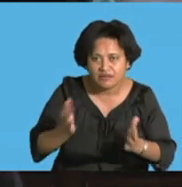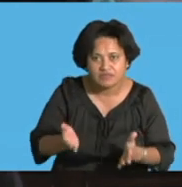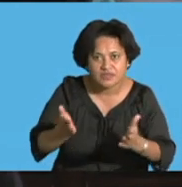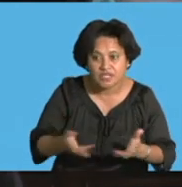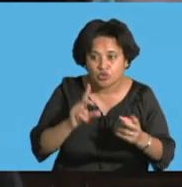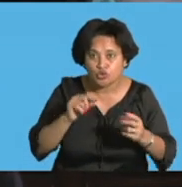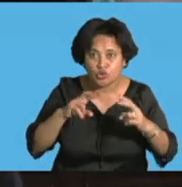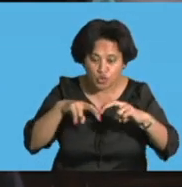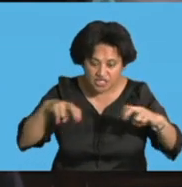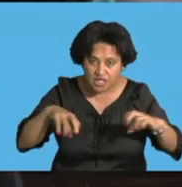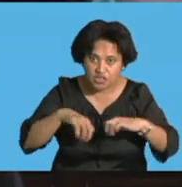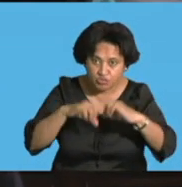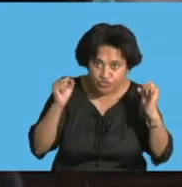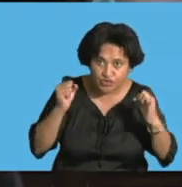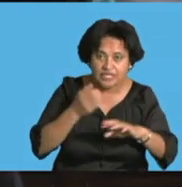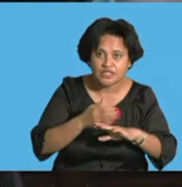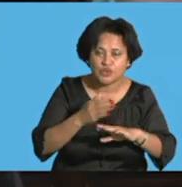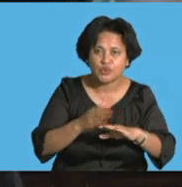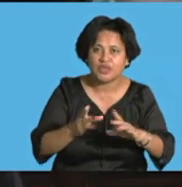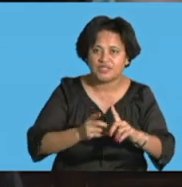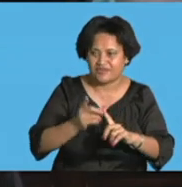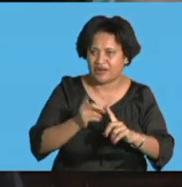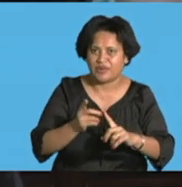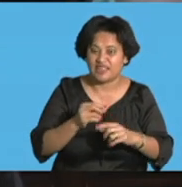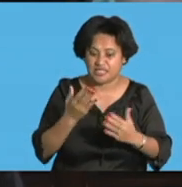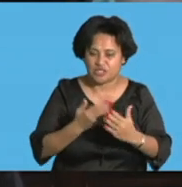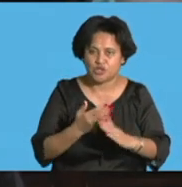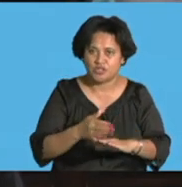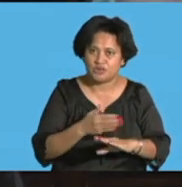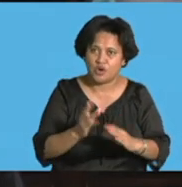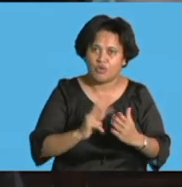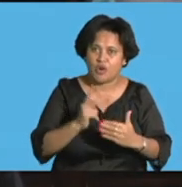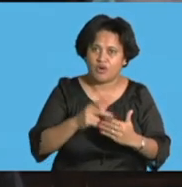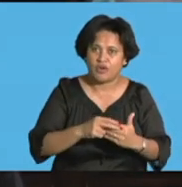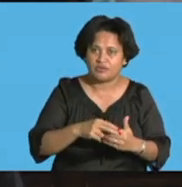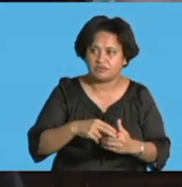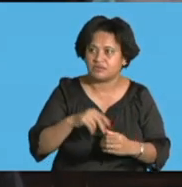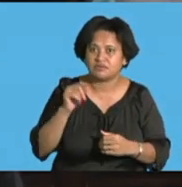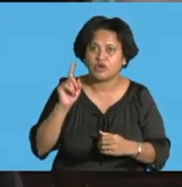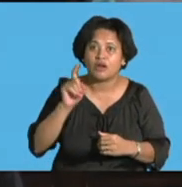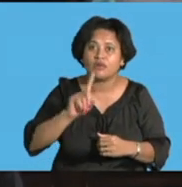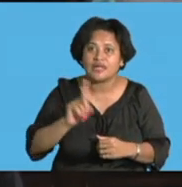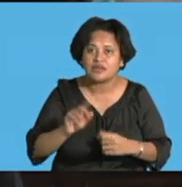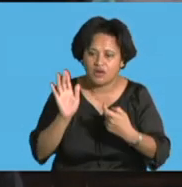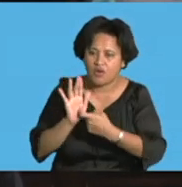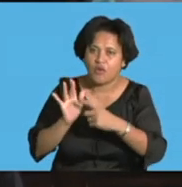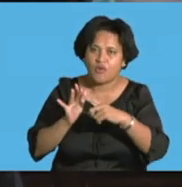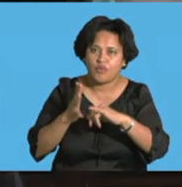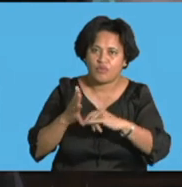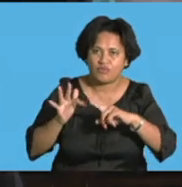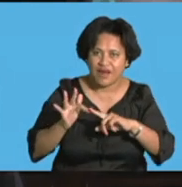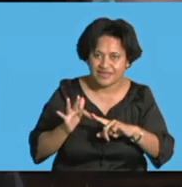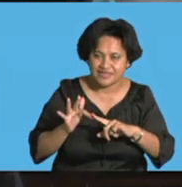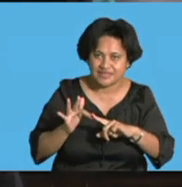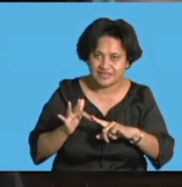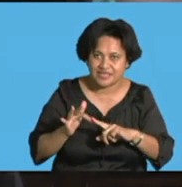which is our new program called RISE. Build a consistent and clear business environment that invokes confidence